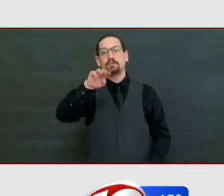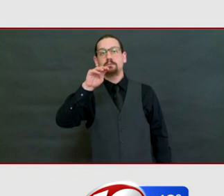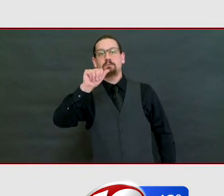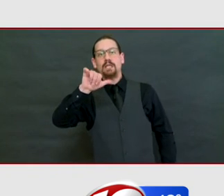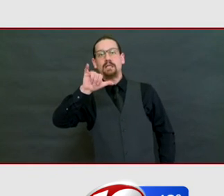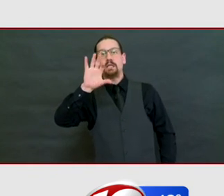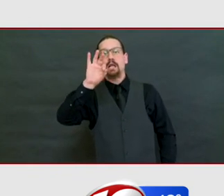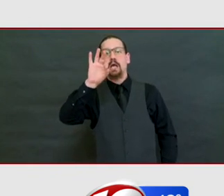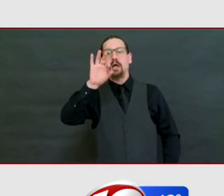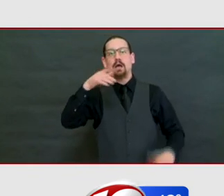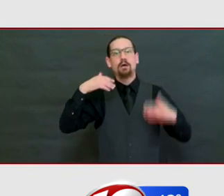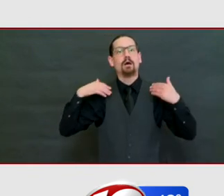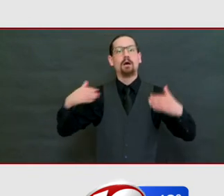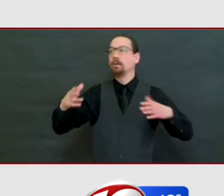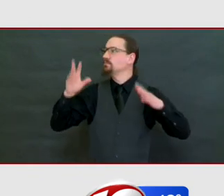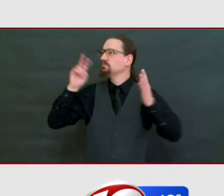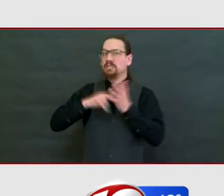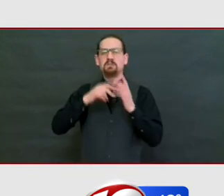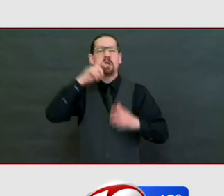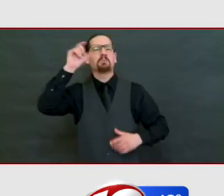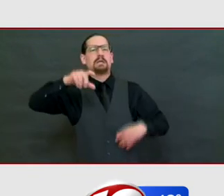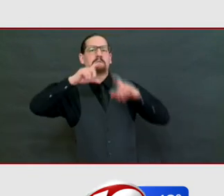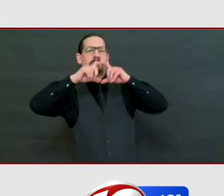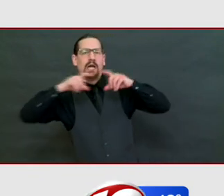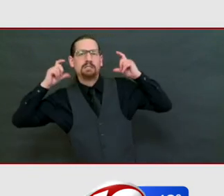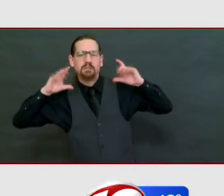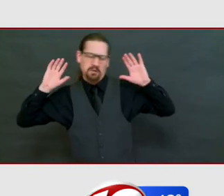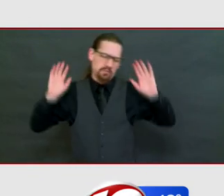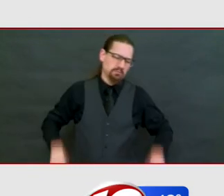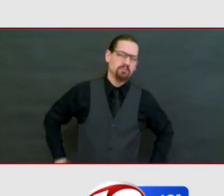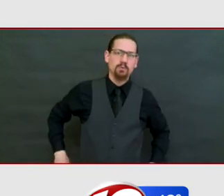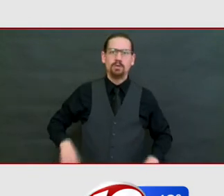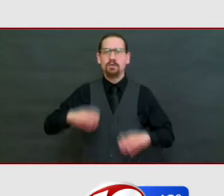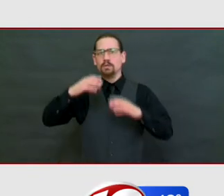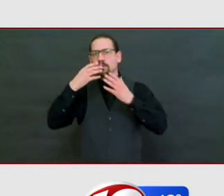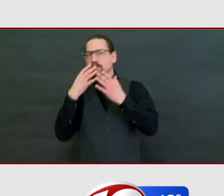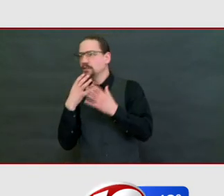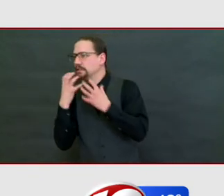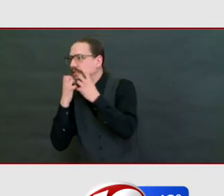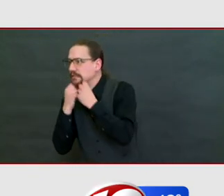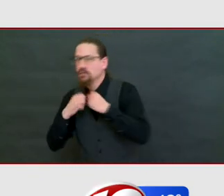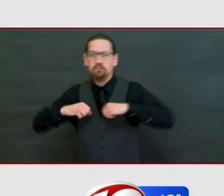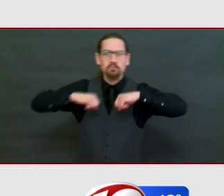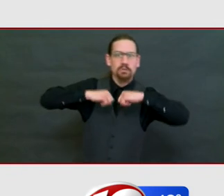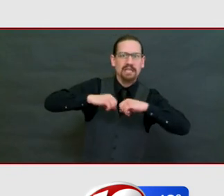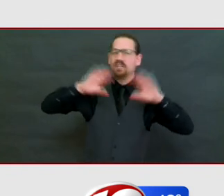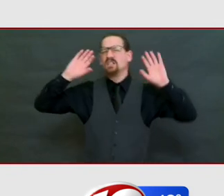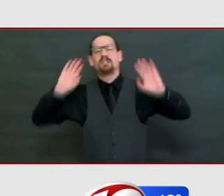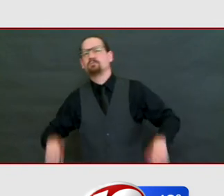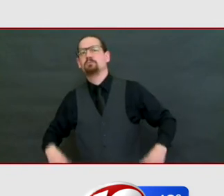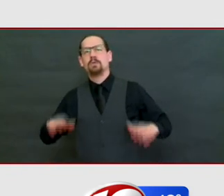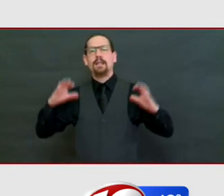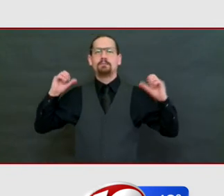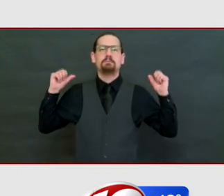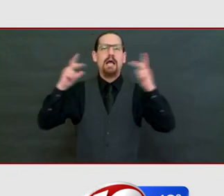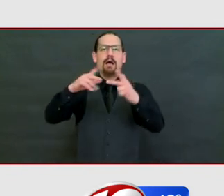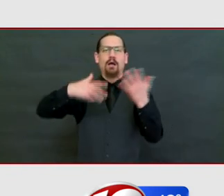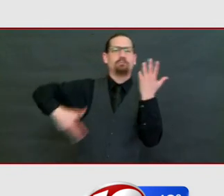May 9th, if we do this right, May 9th and May 10th aren't going to look that different from May 7th and May 8th.